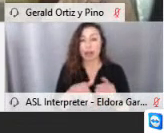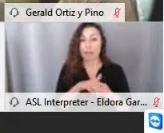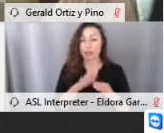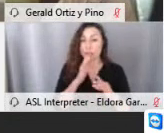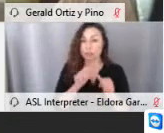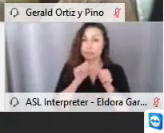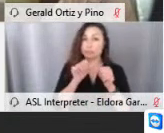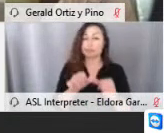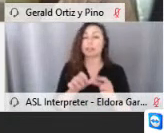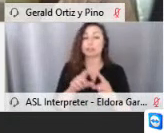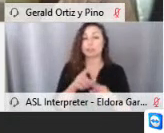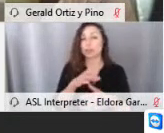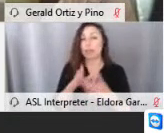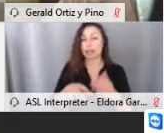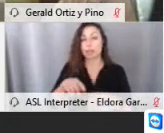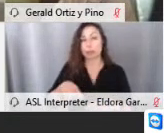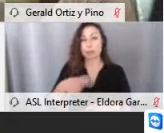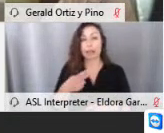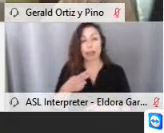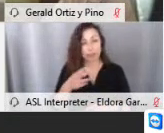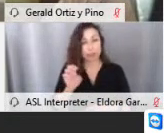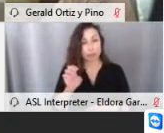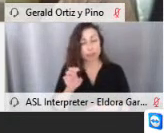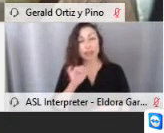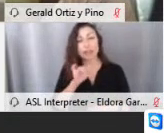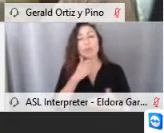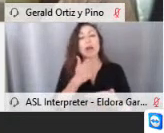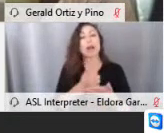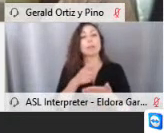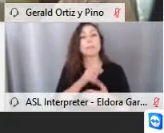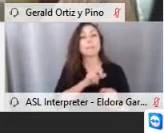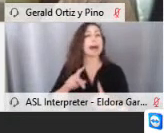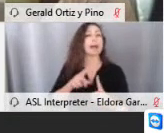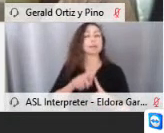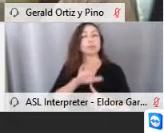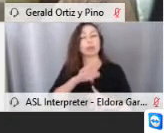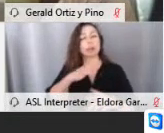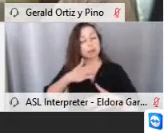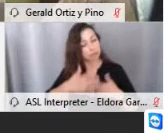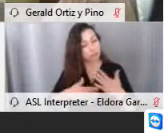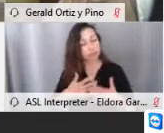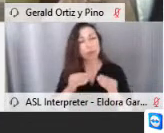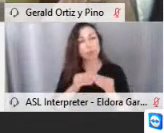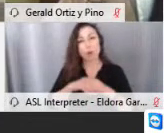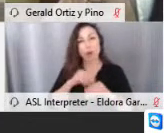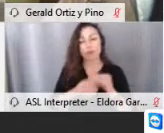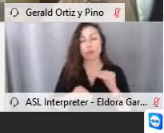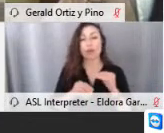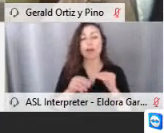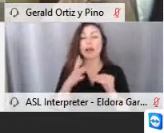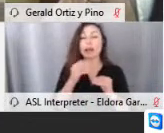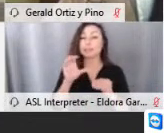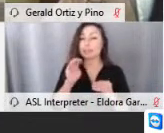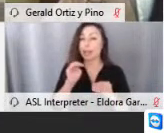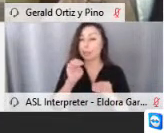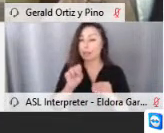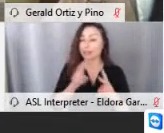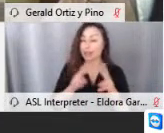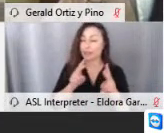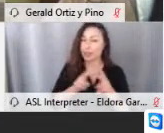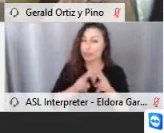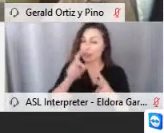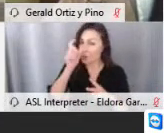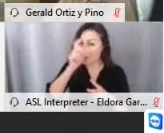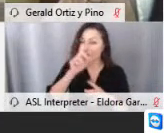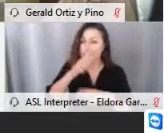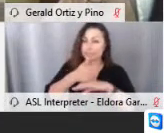emergency, which gives them time to get back on their feet, given those constraints that CMS very, very, very wisely put on